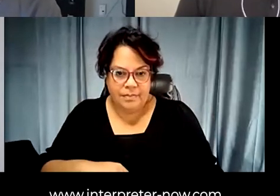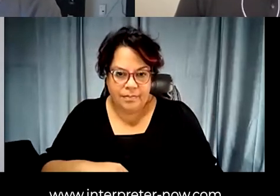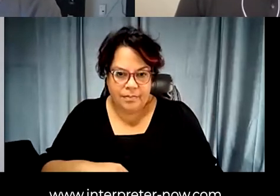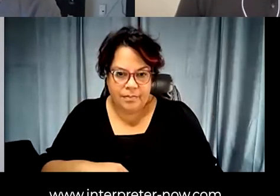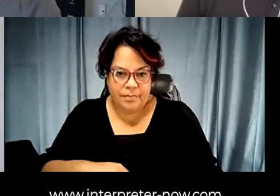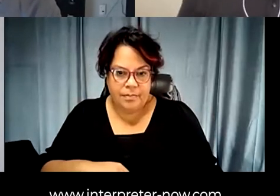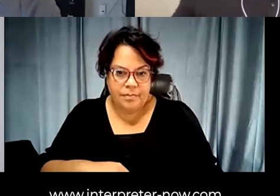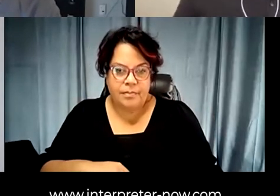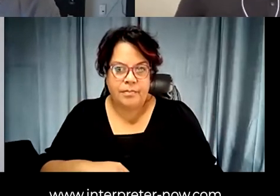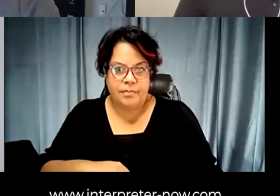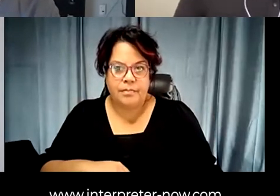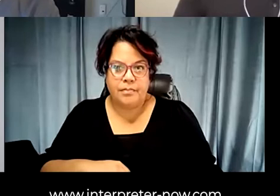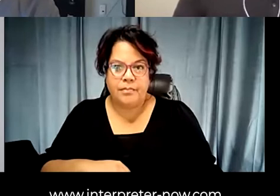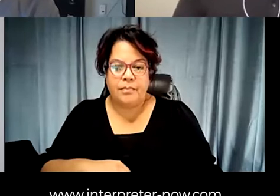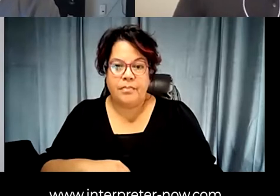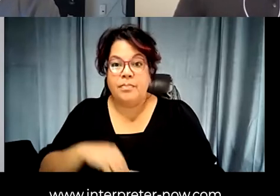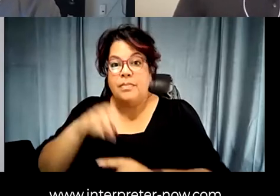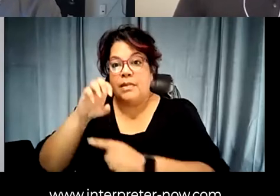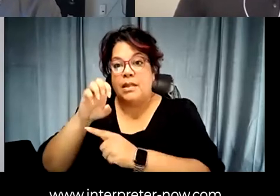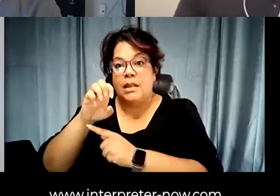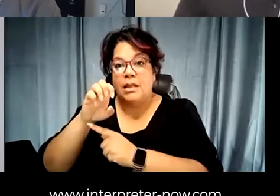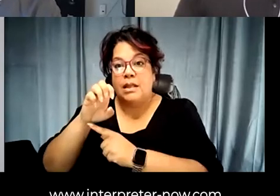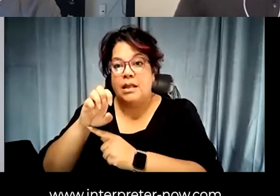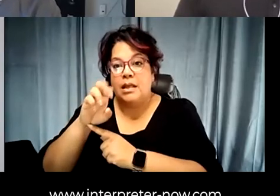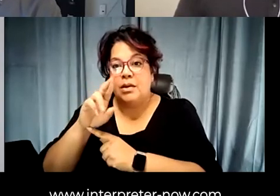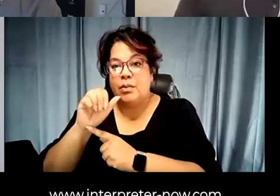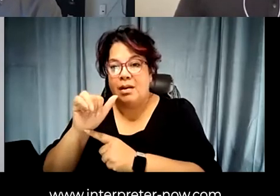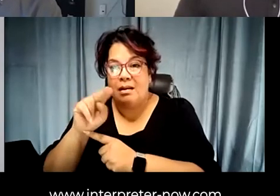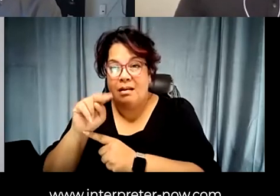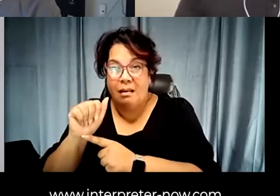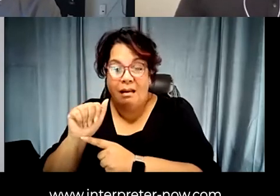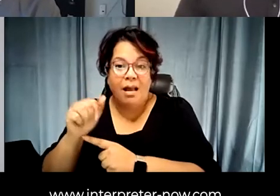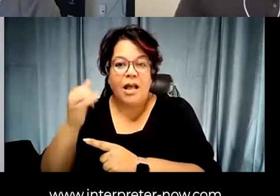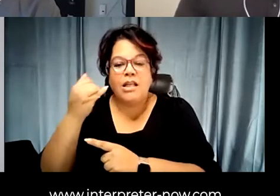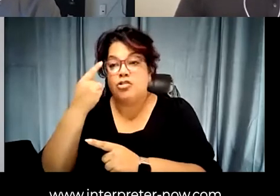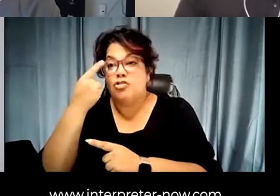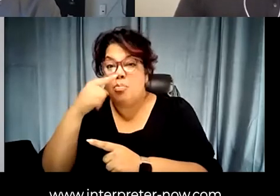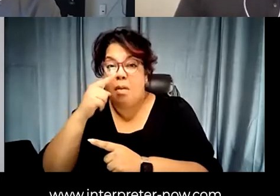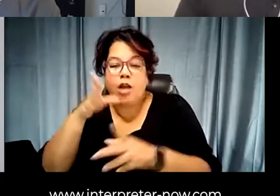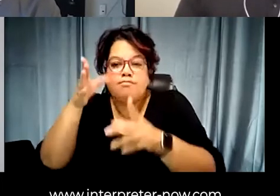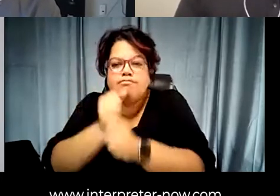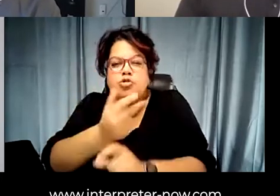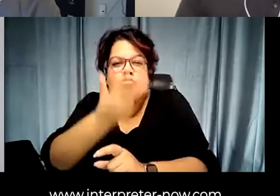but so if you could kind of distill it to three or so points, that would be awesome.